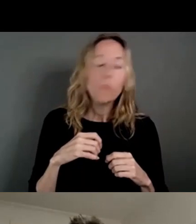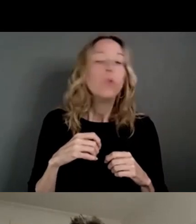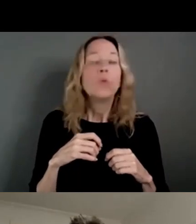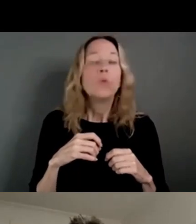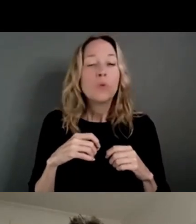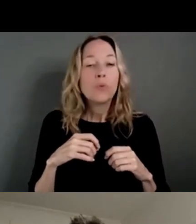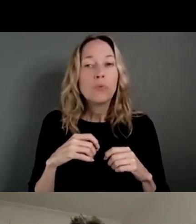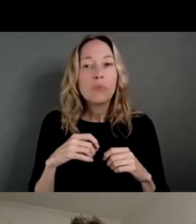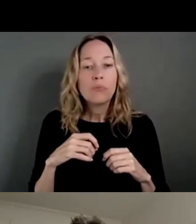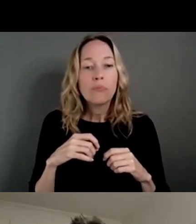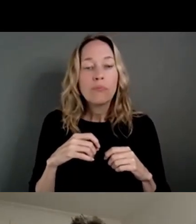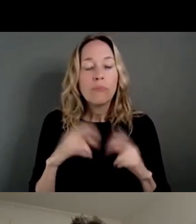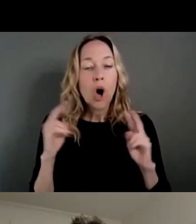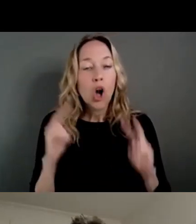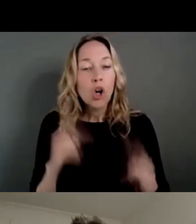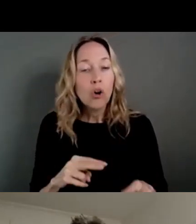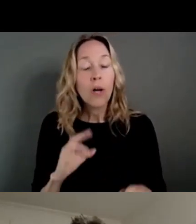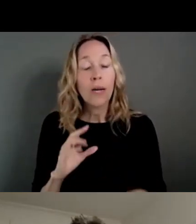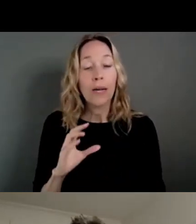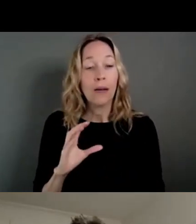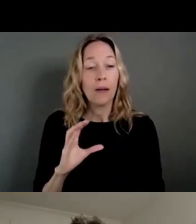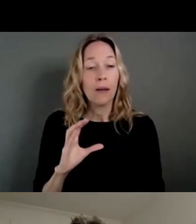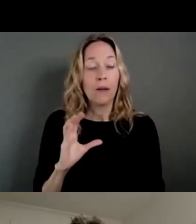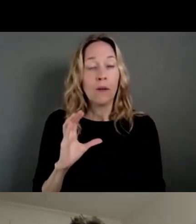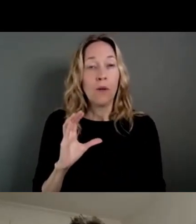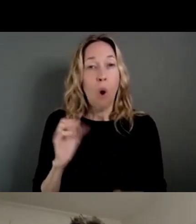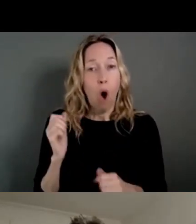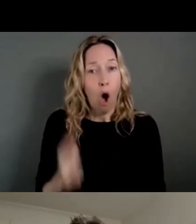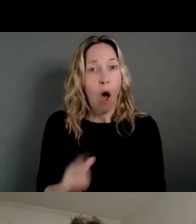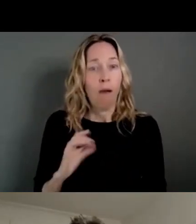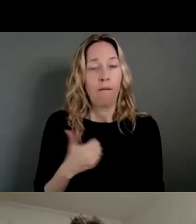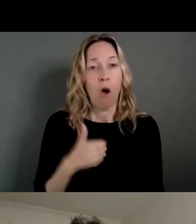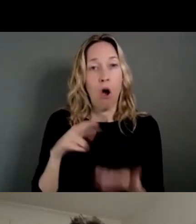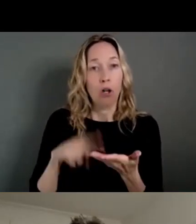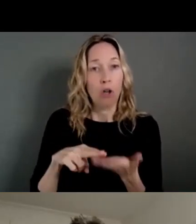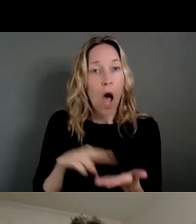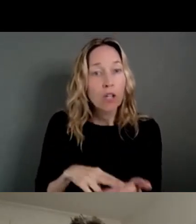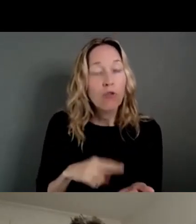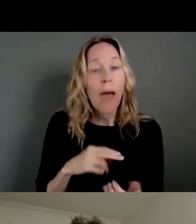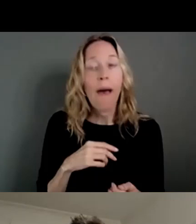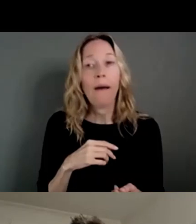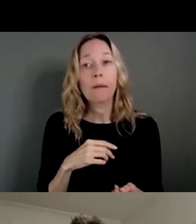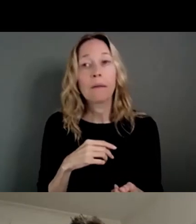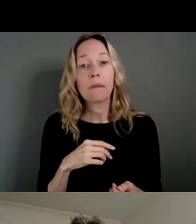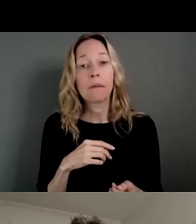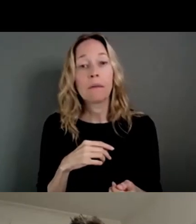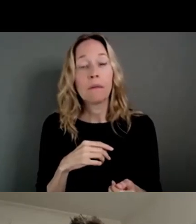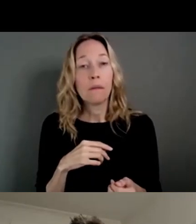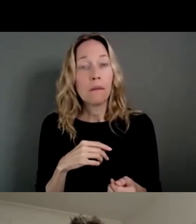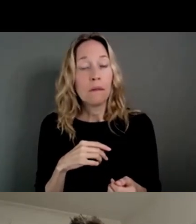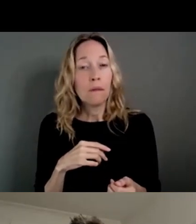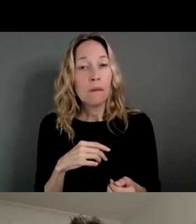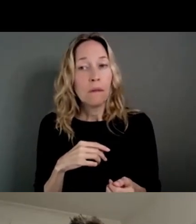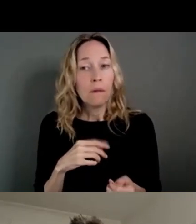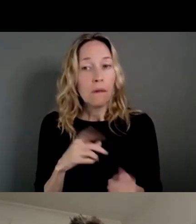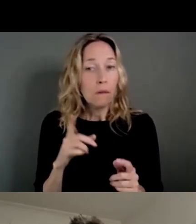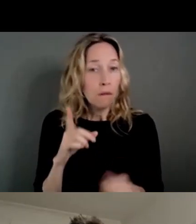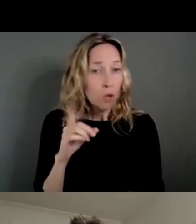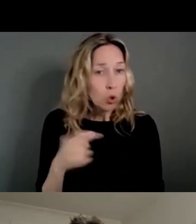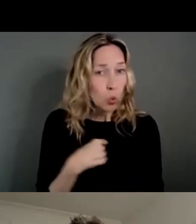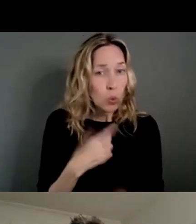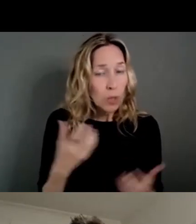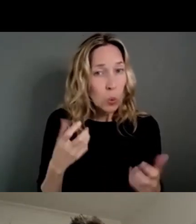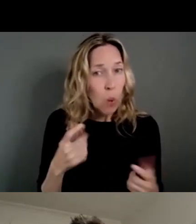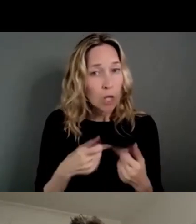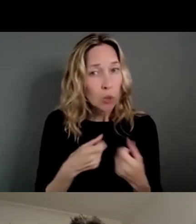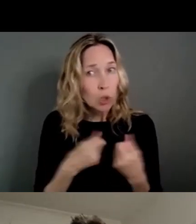we done historically? How can we stretch? Where do we want to stretch? If there's a cost to being